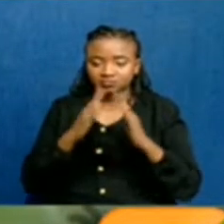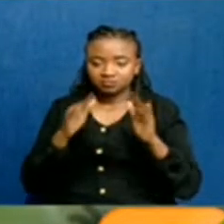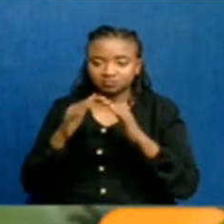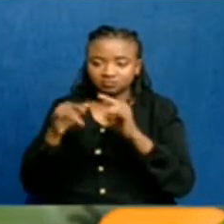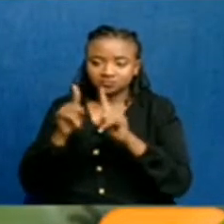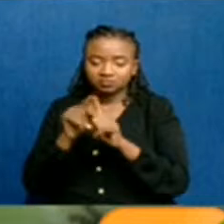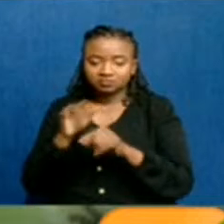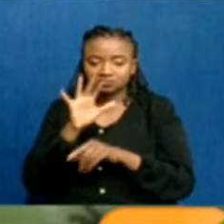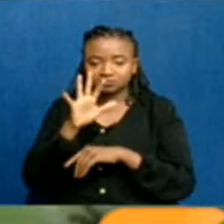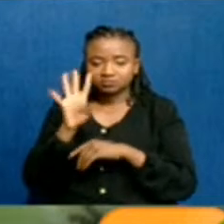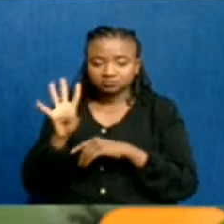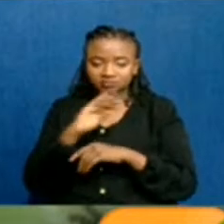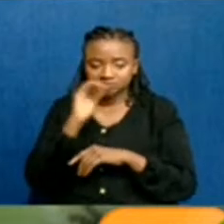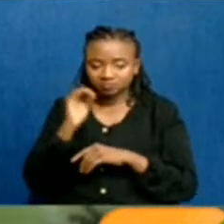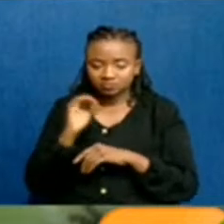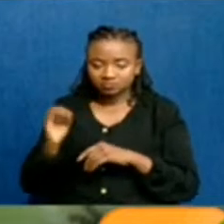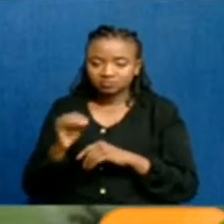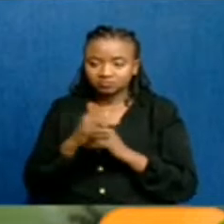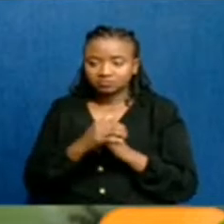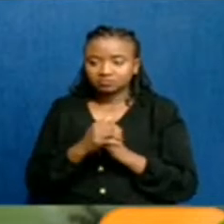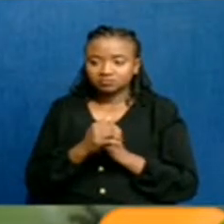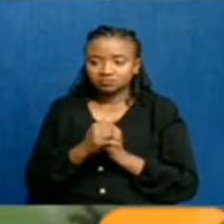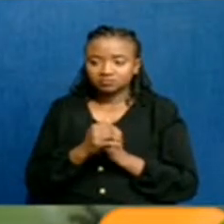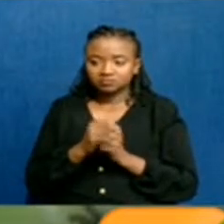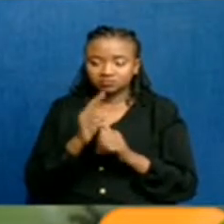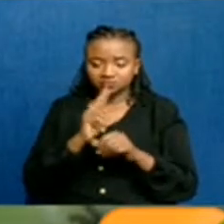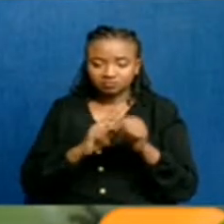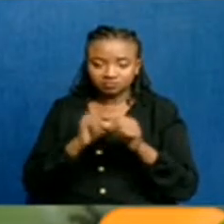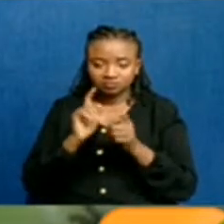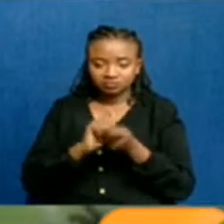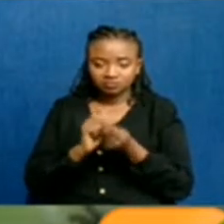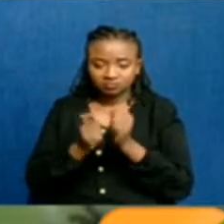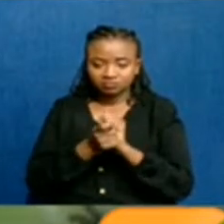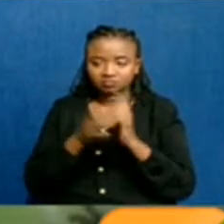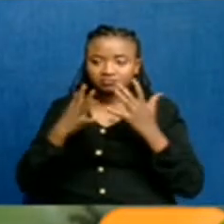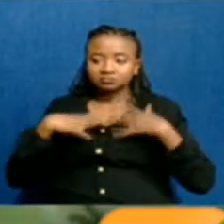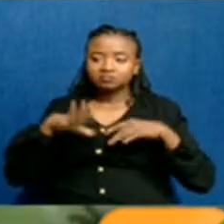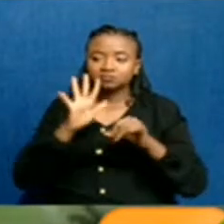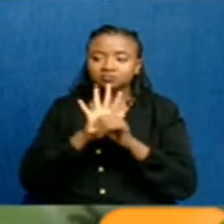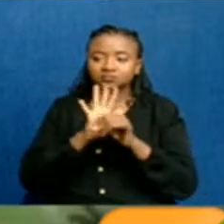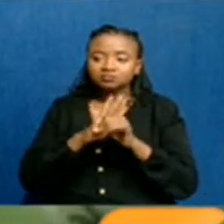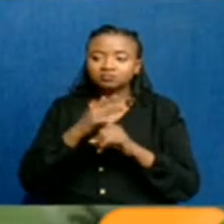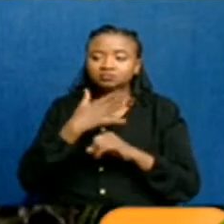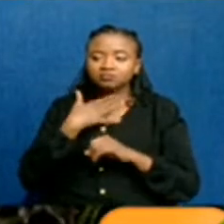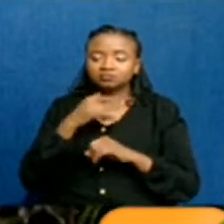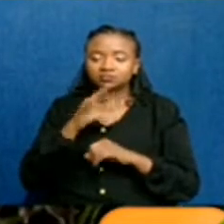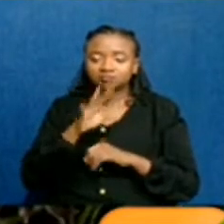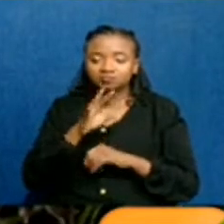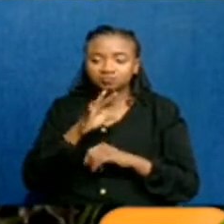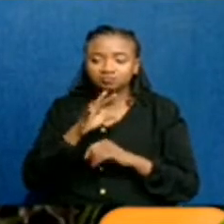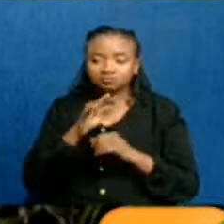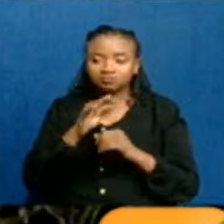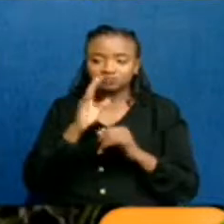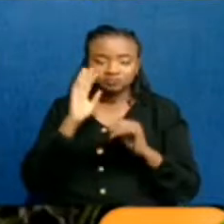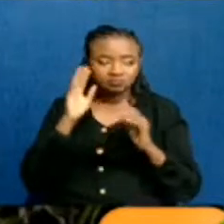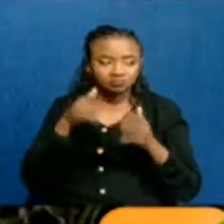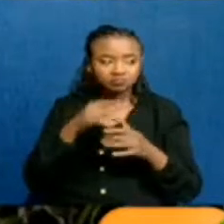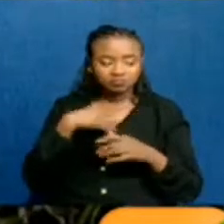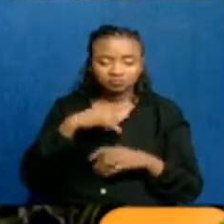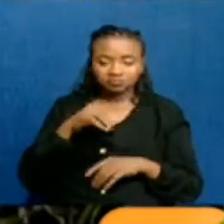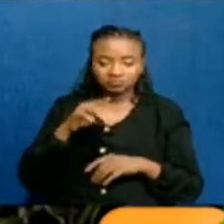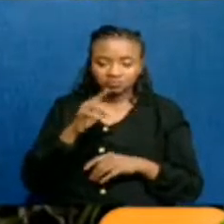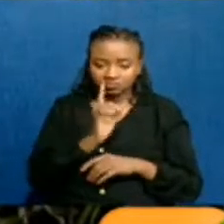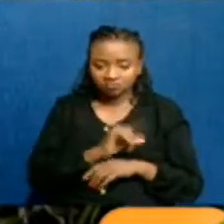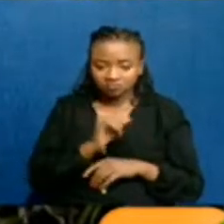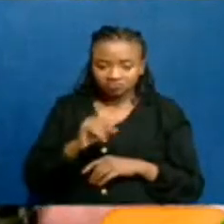54% of urban households making the switch. People care about their pocket more than they do about the environment. And it's not just